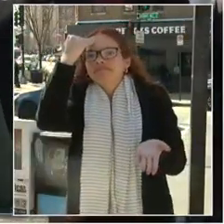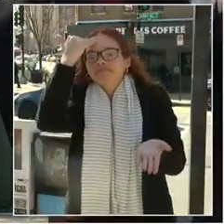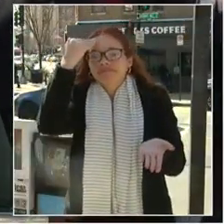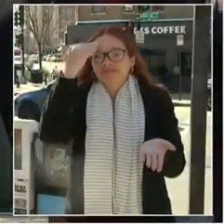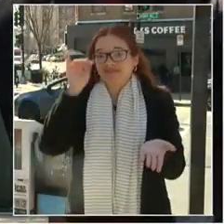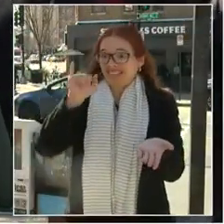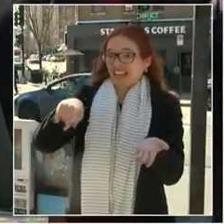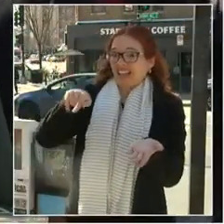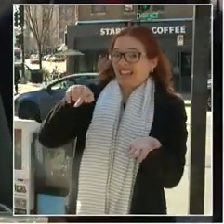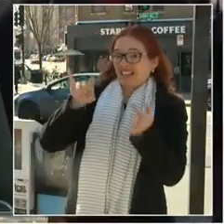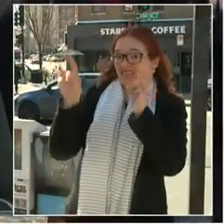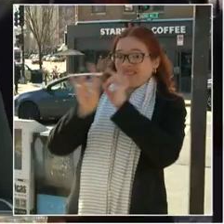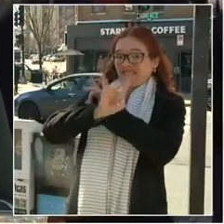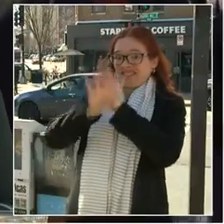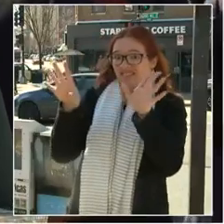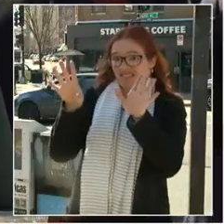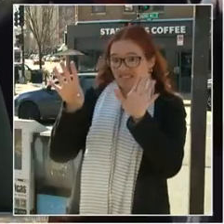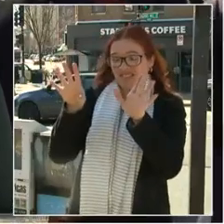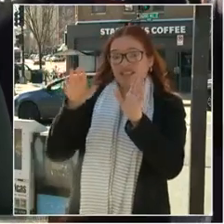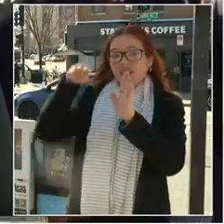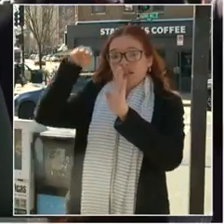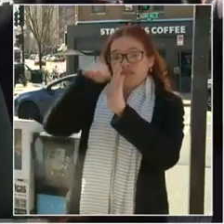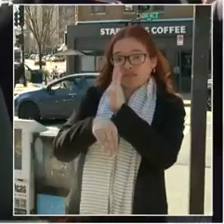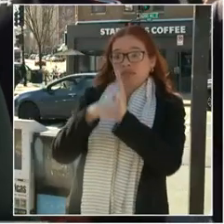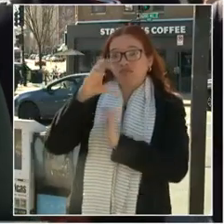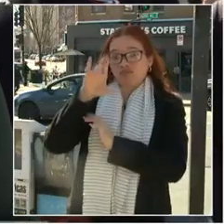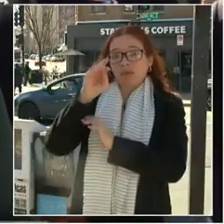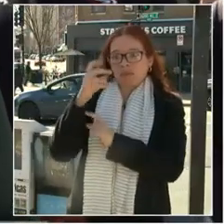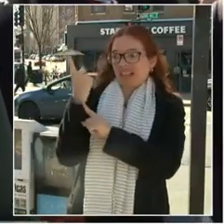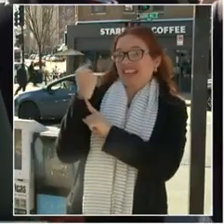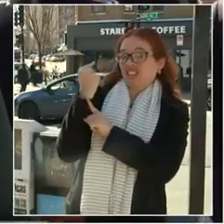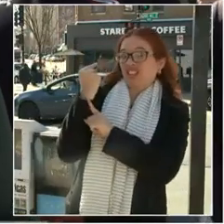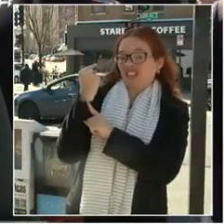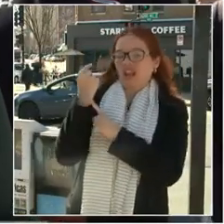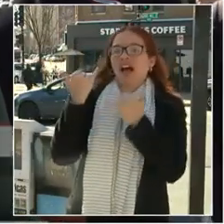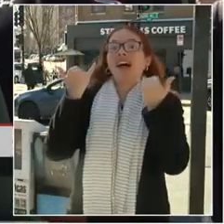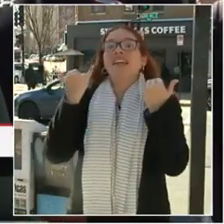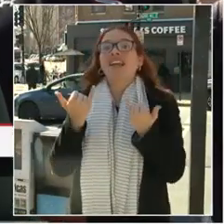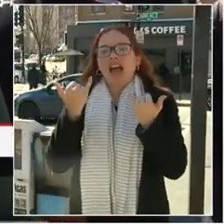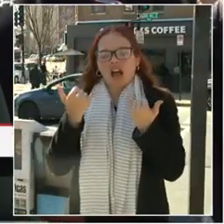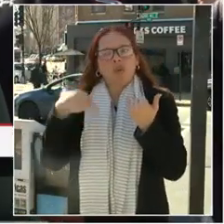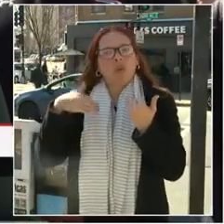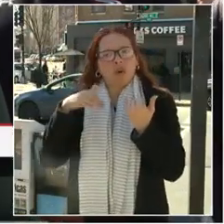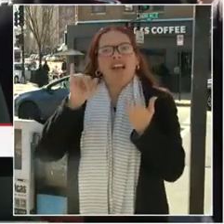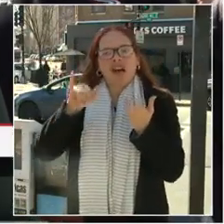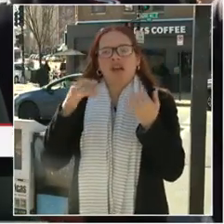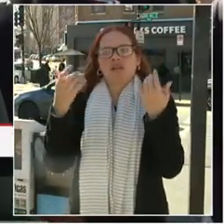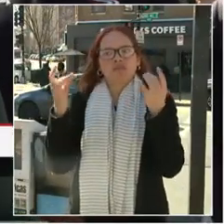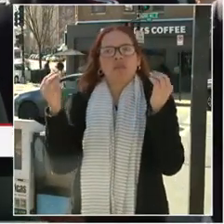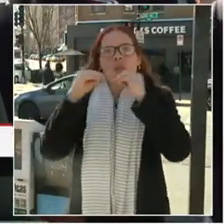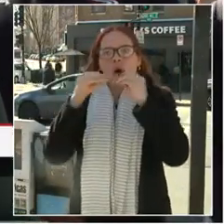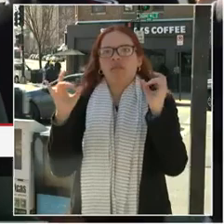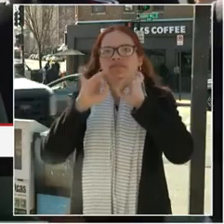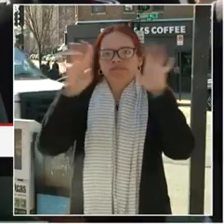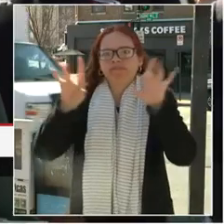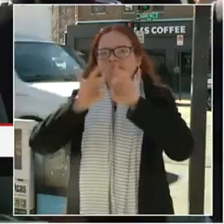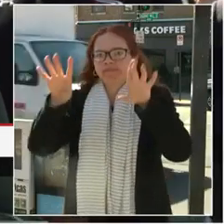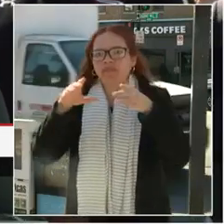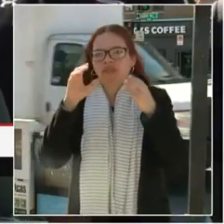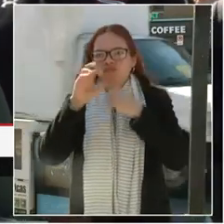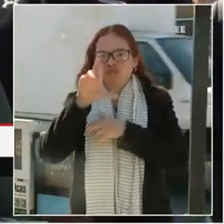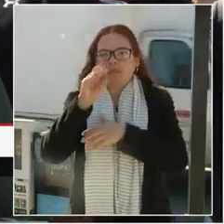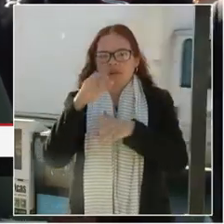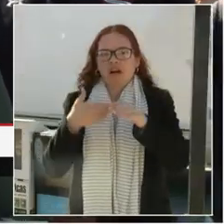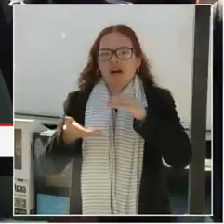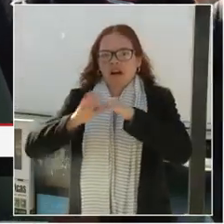is down since last year, the amount of violent crime remains very unsettling to